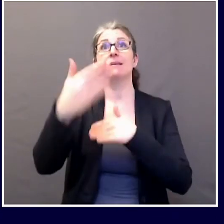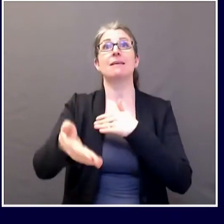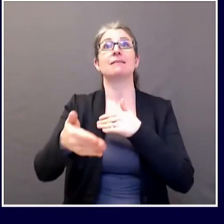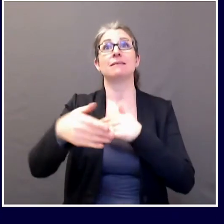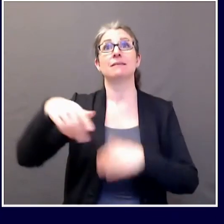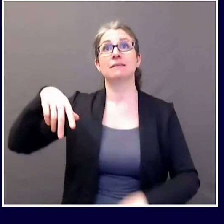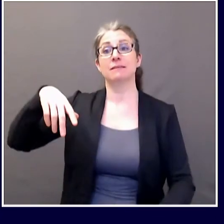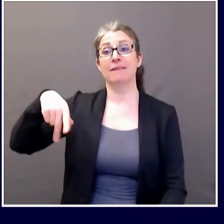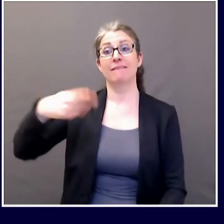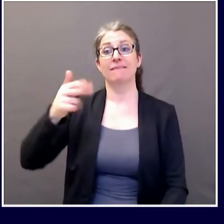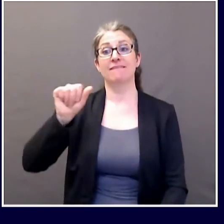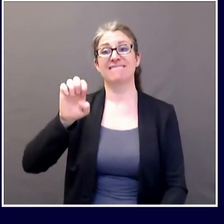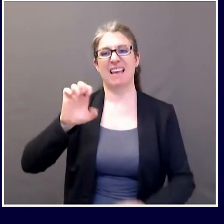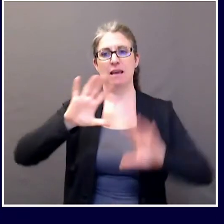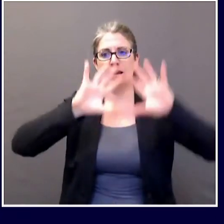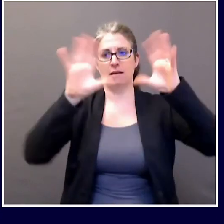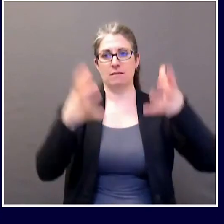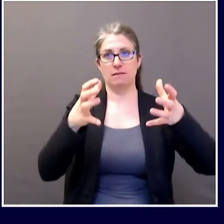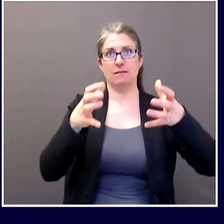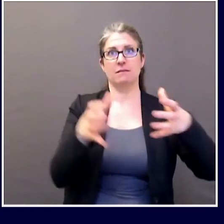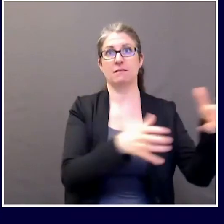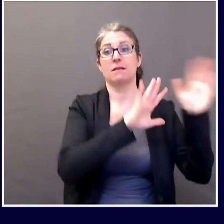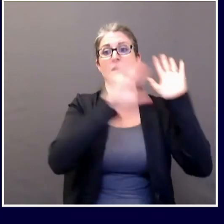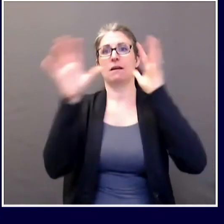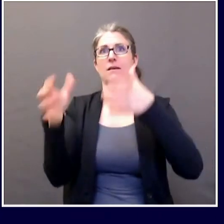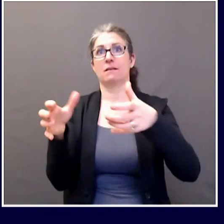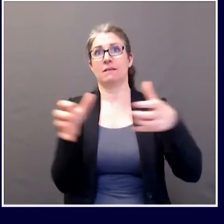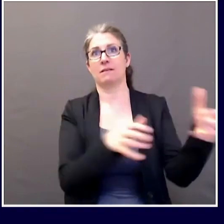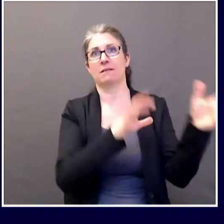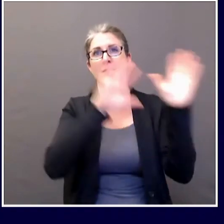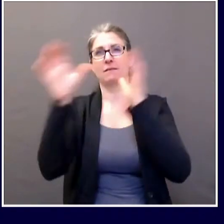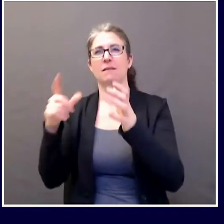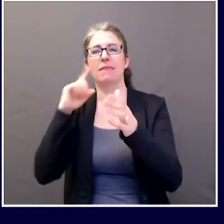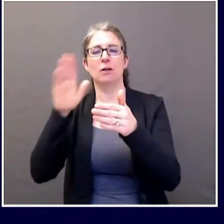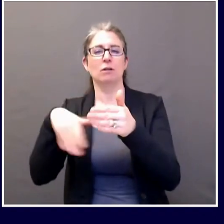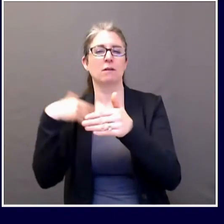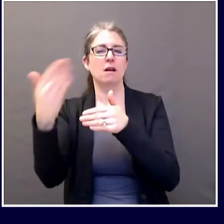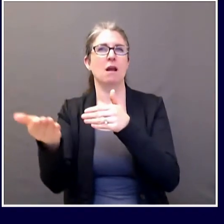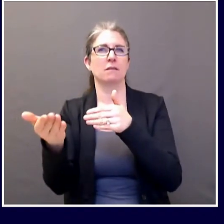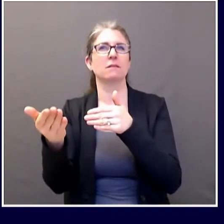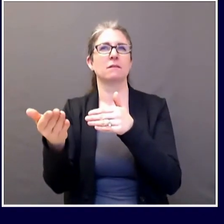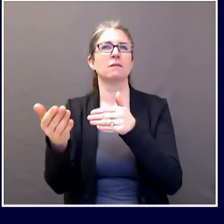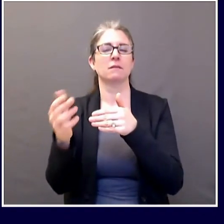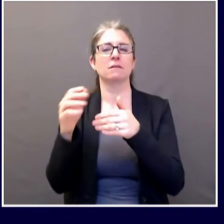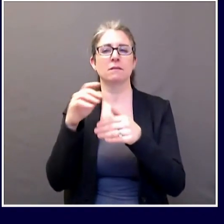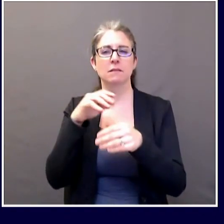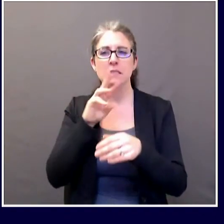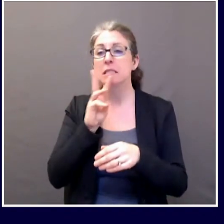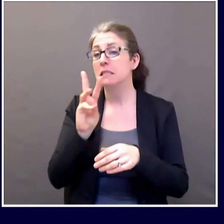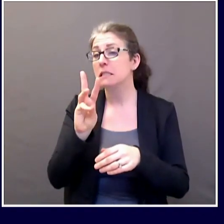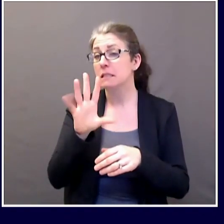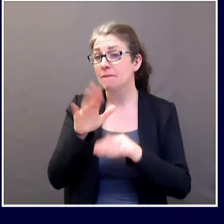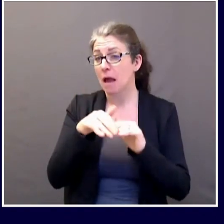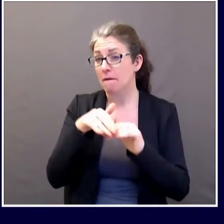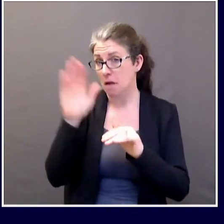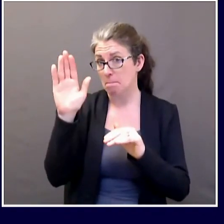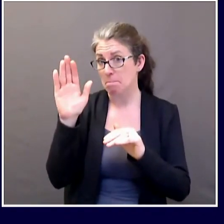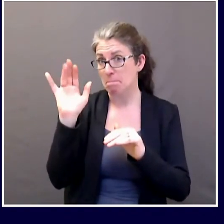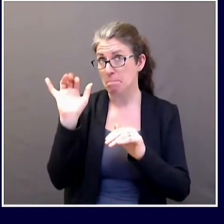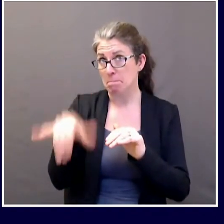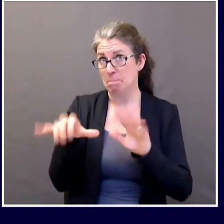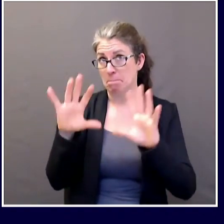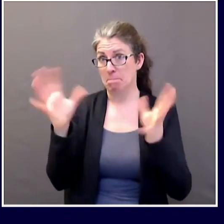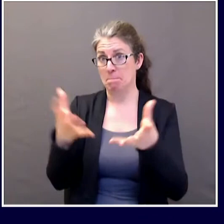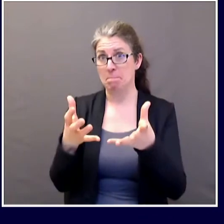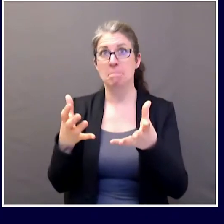course, rushes to get an appointment and it backs up the system. So are we now more prepared for that rush? And is there any update on